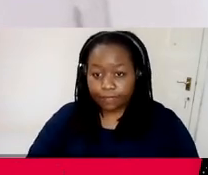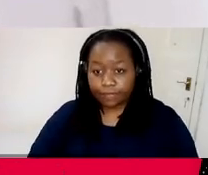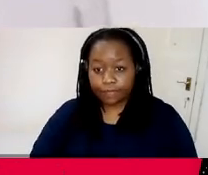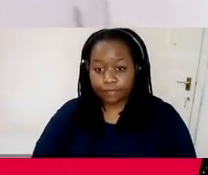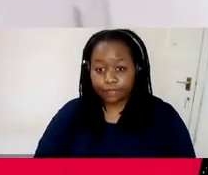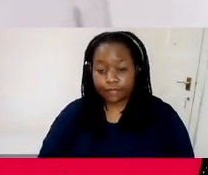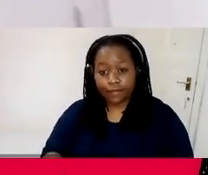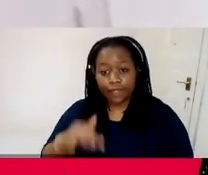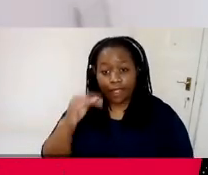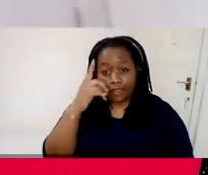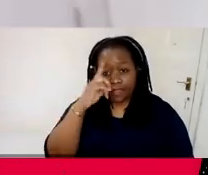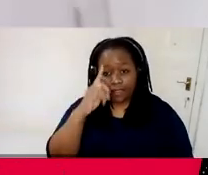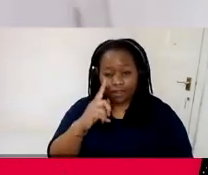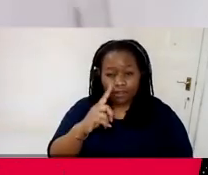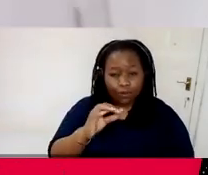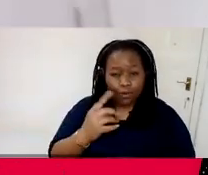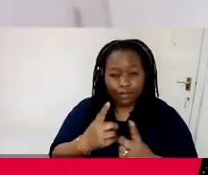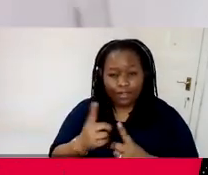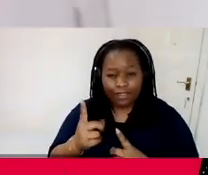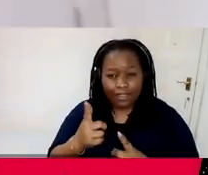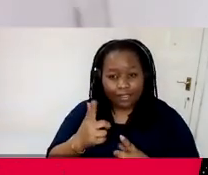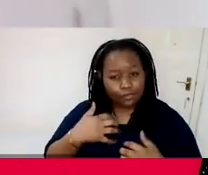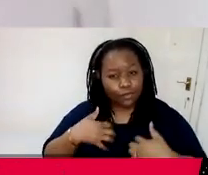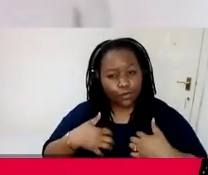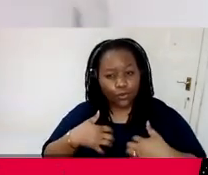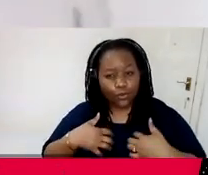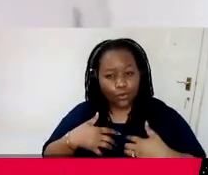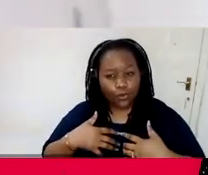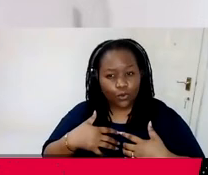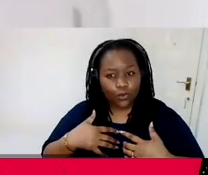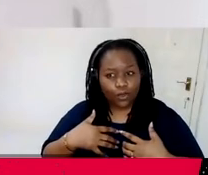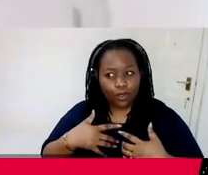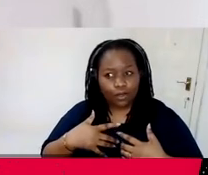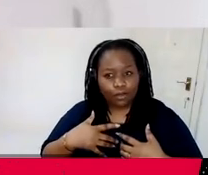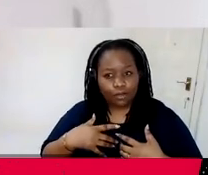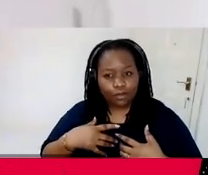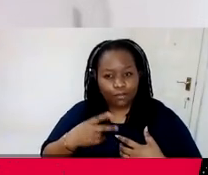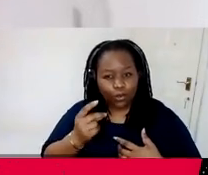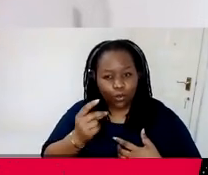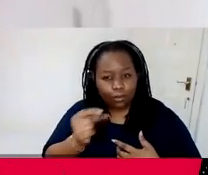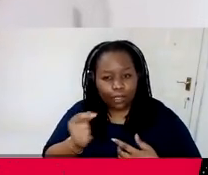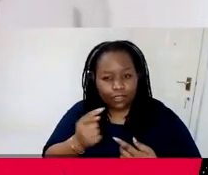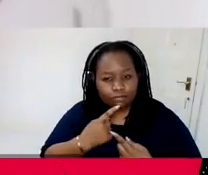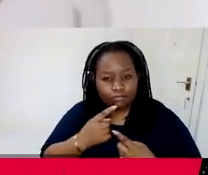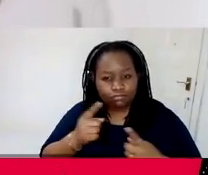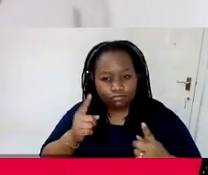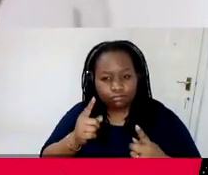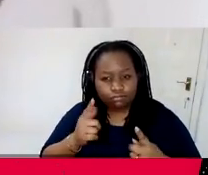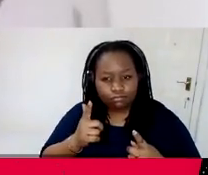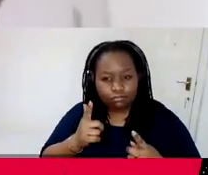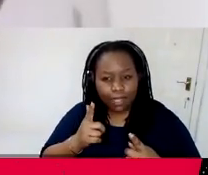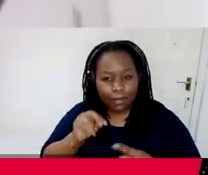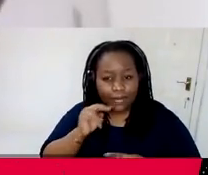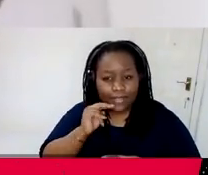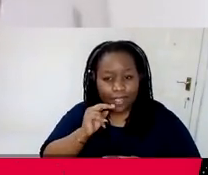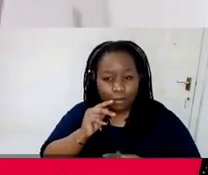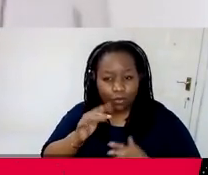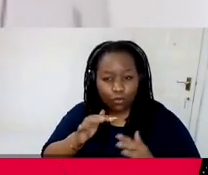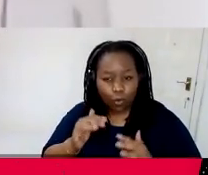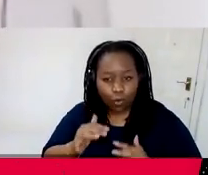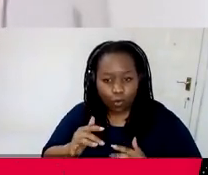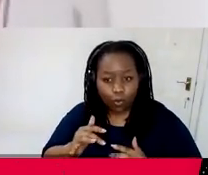Saudi Arabia and the United Arab Emirates have not only been the leading forces of destruction in Yemen, but